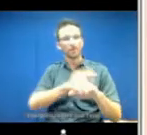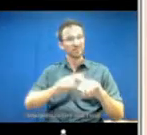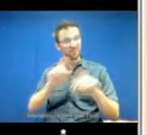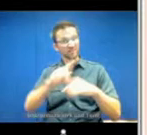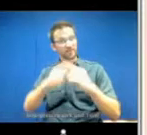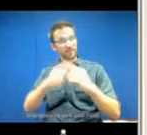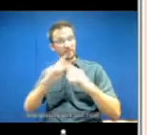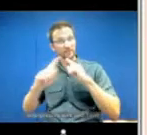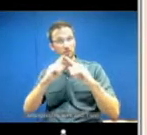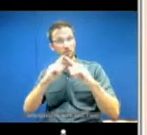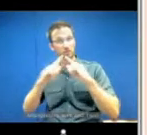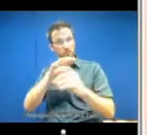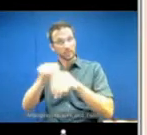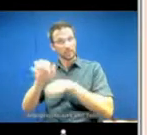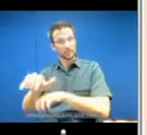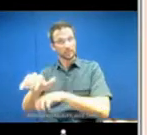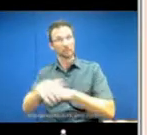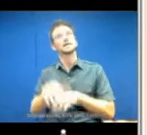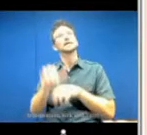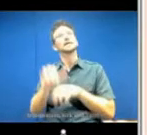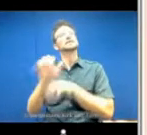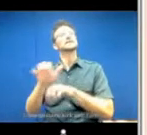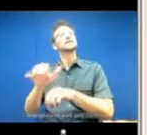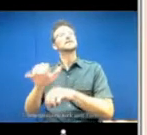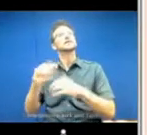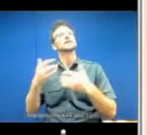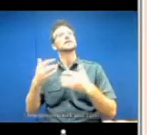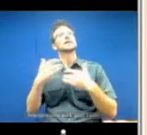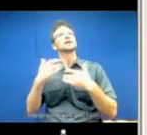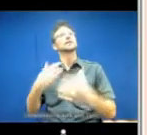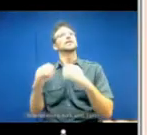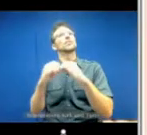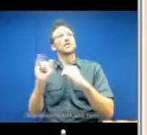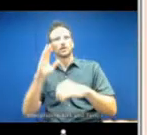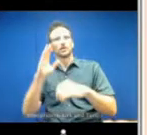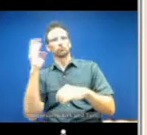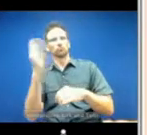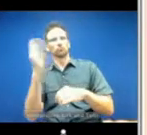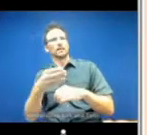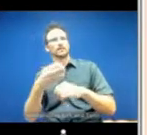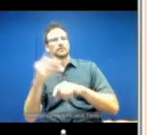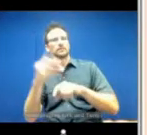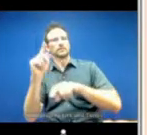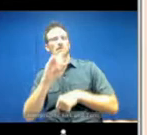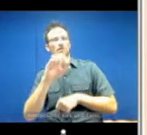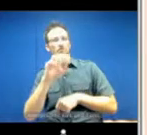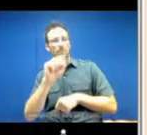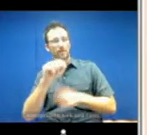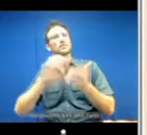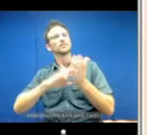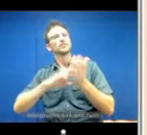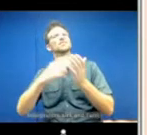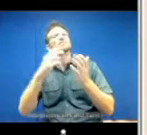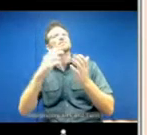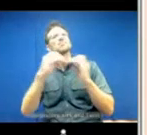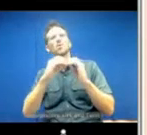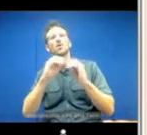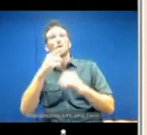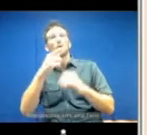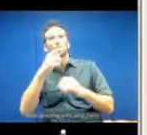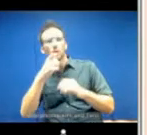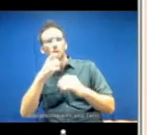Deposition discourse style is much more like direct examination. Remember, we're talking about the WH questions. Very